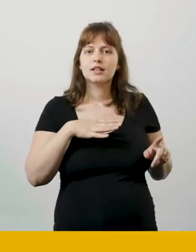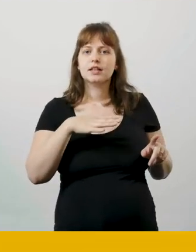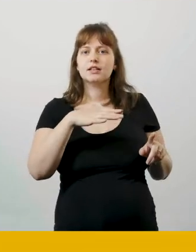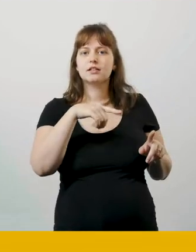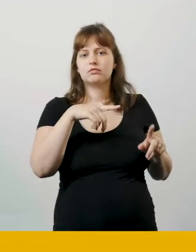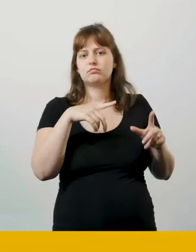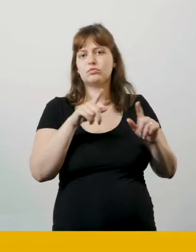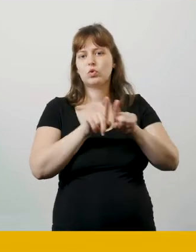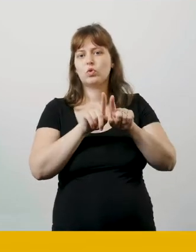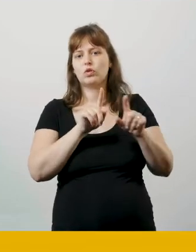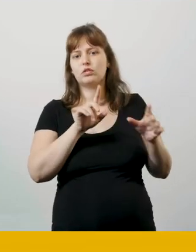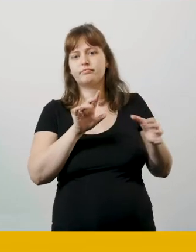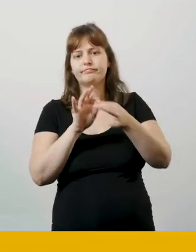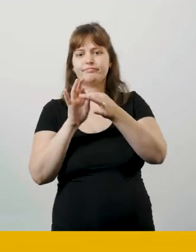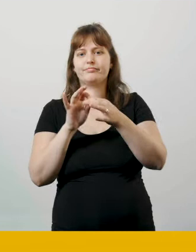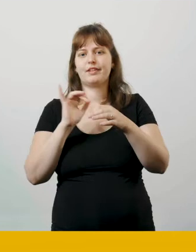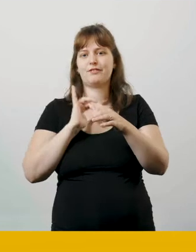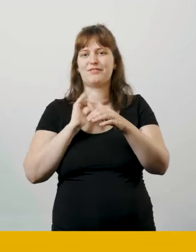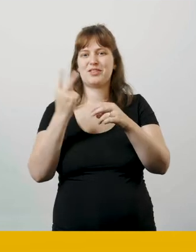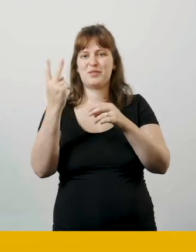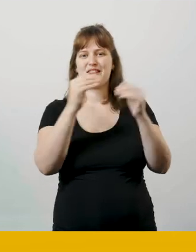work on with these two